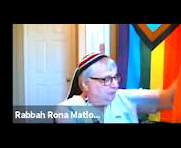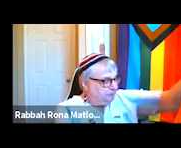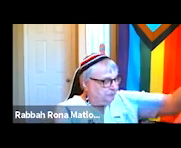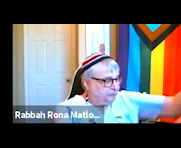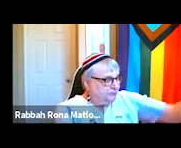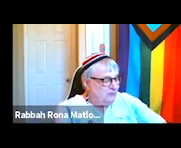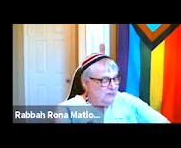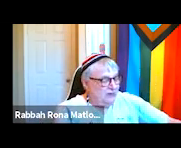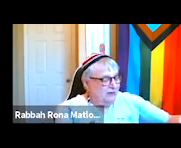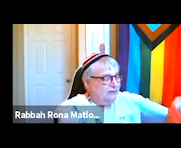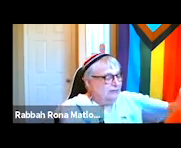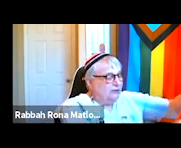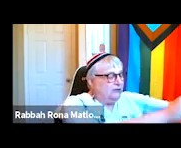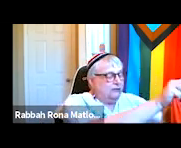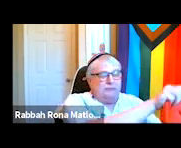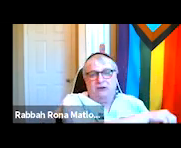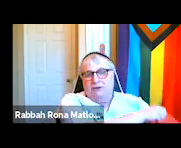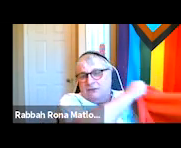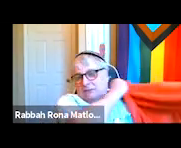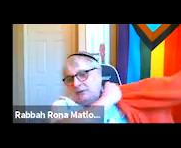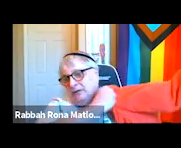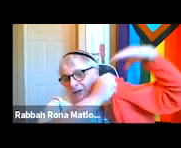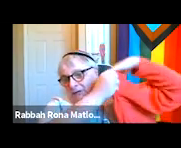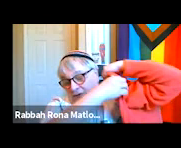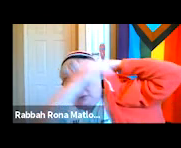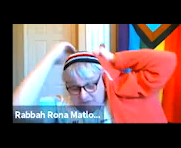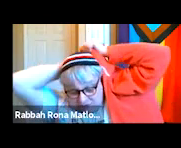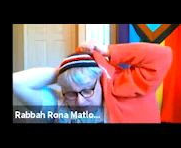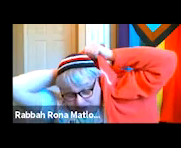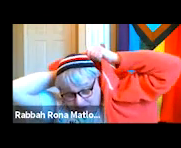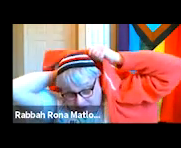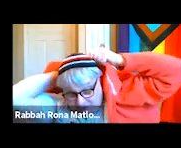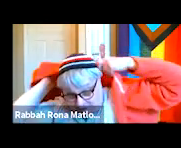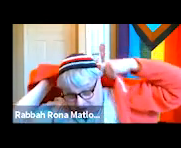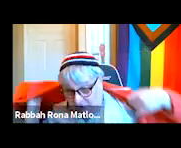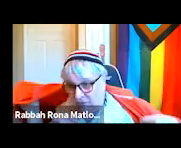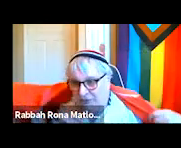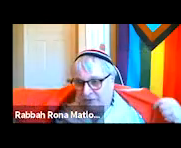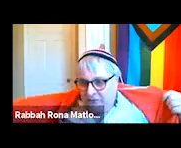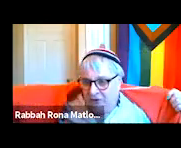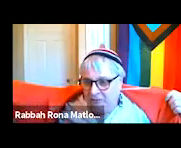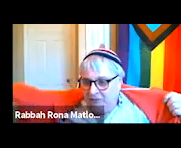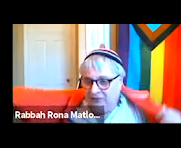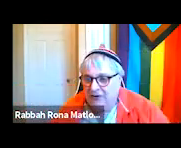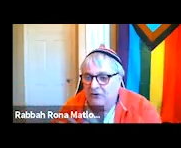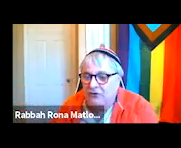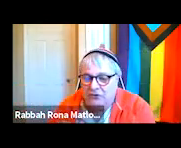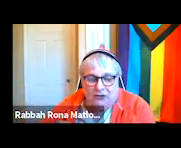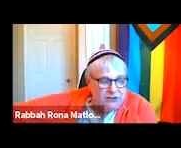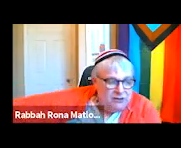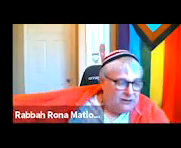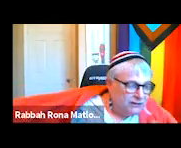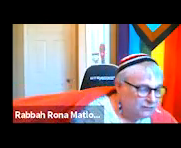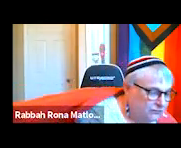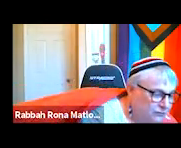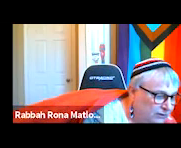So that is called a merism, which is two parts of the whole that frame the entire